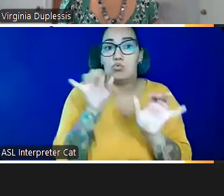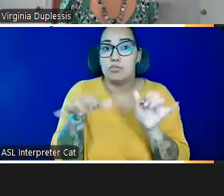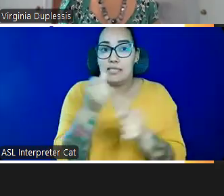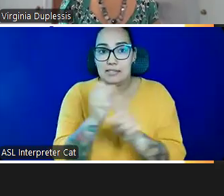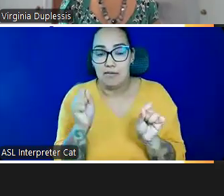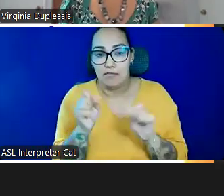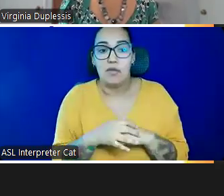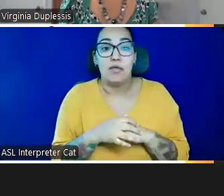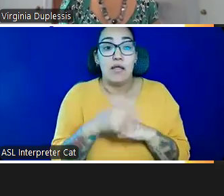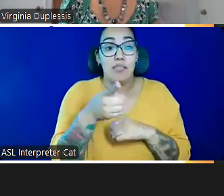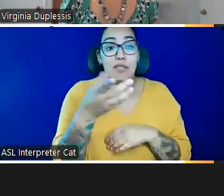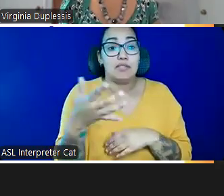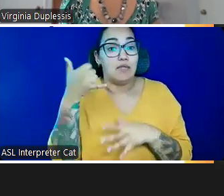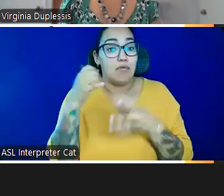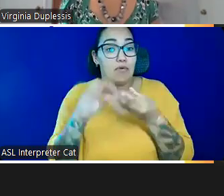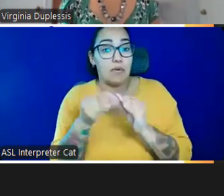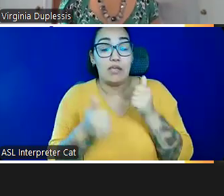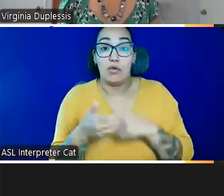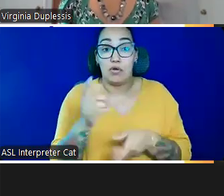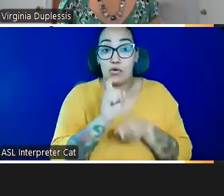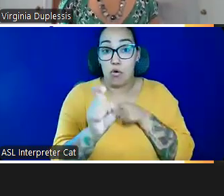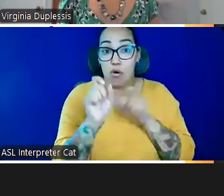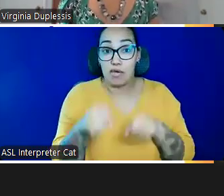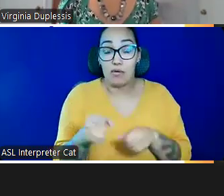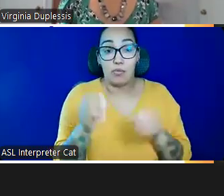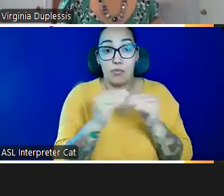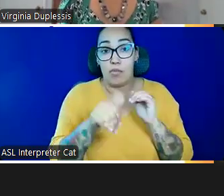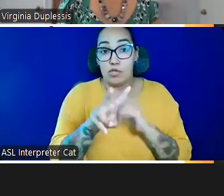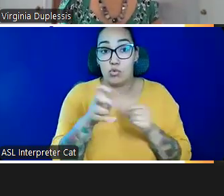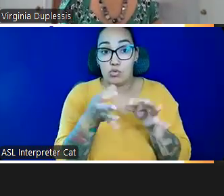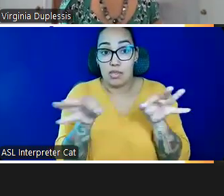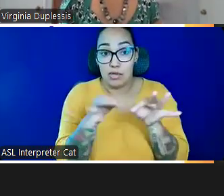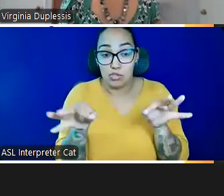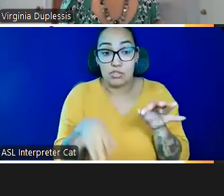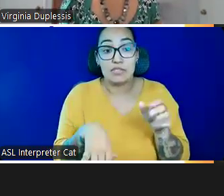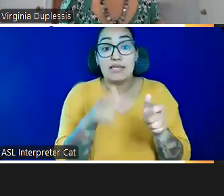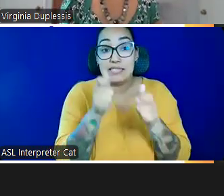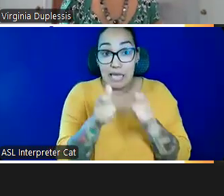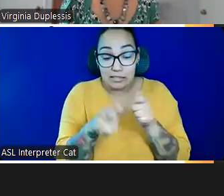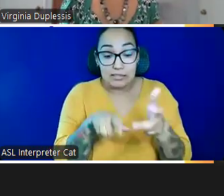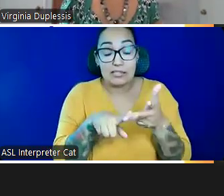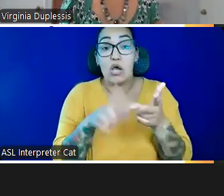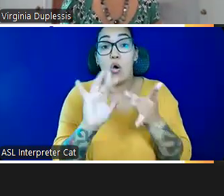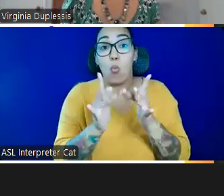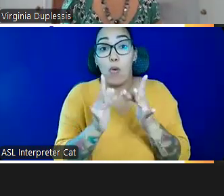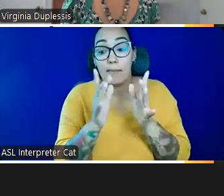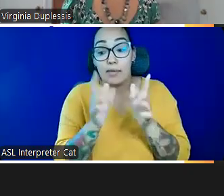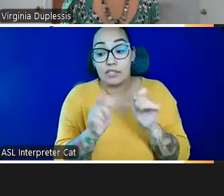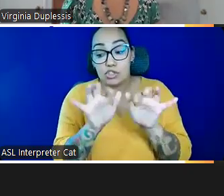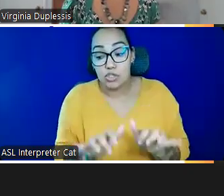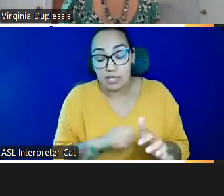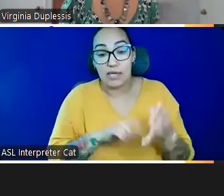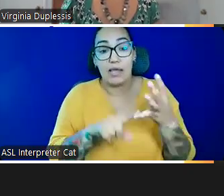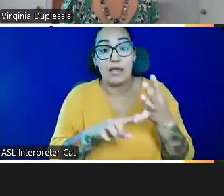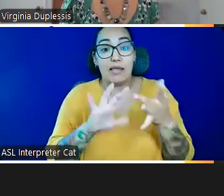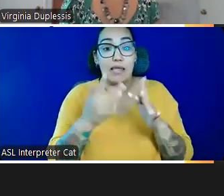trafficking hotline can communicate via phone in more than 200 languages, as well as text, web chat, email, and web form